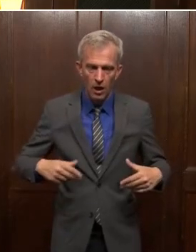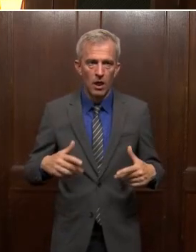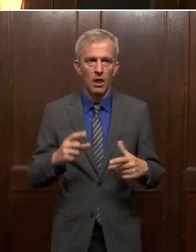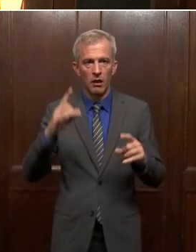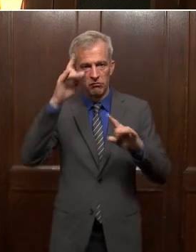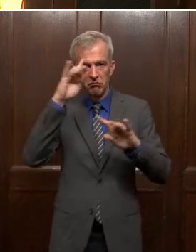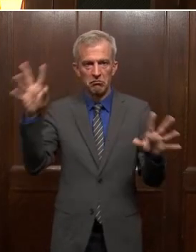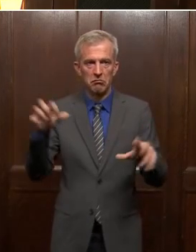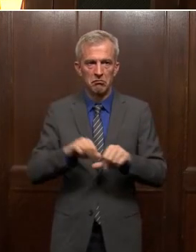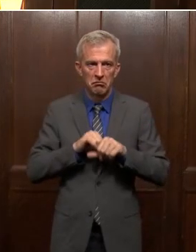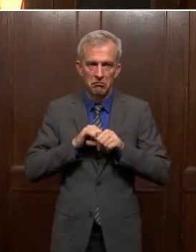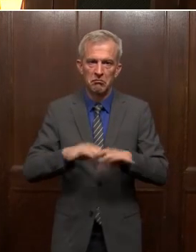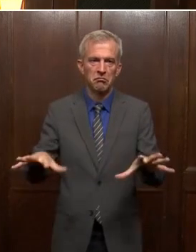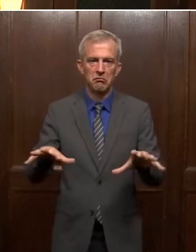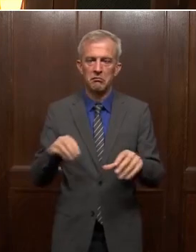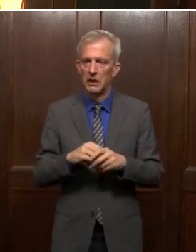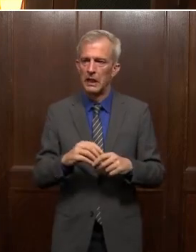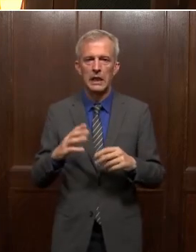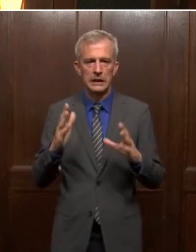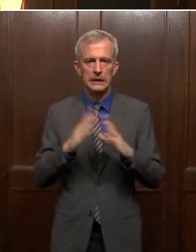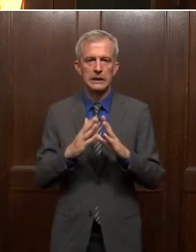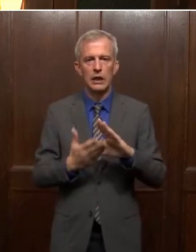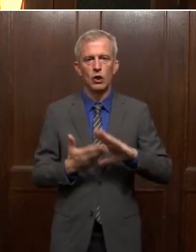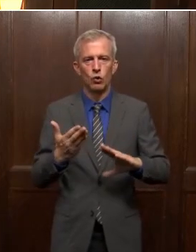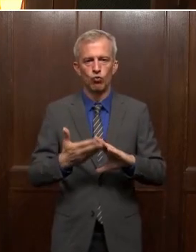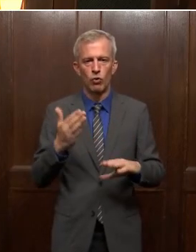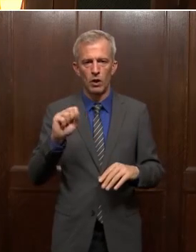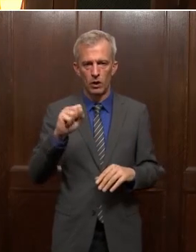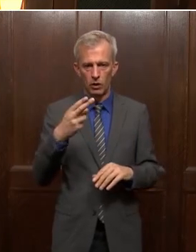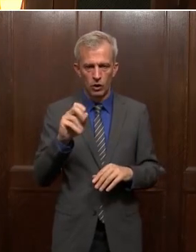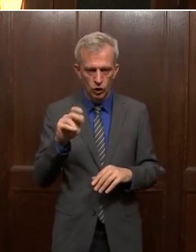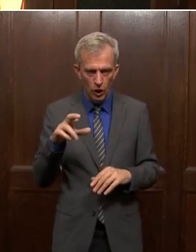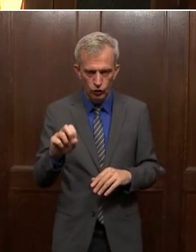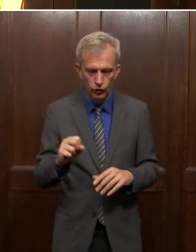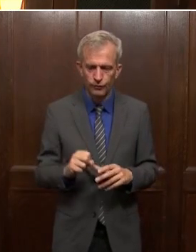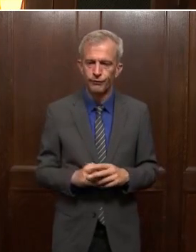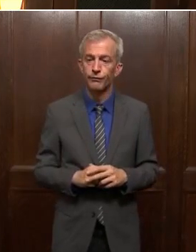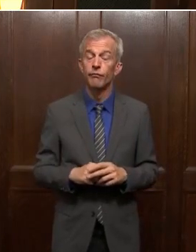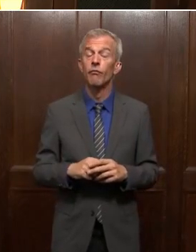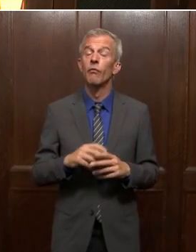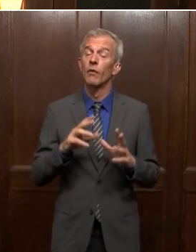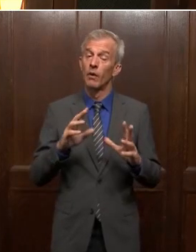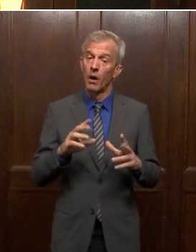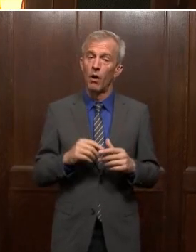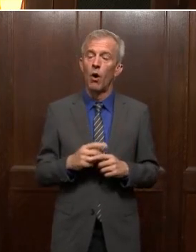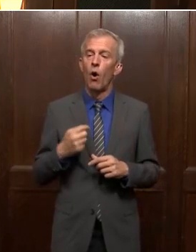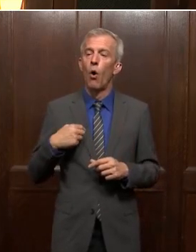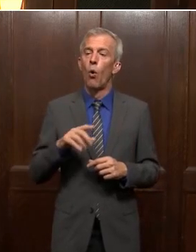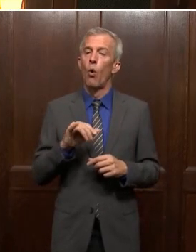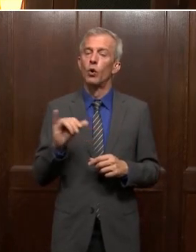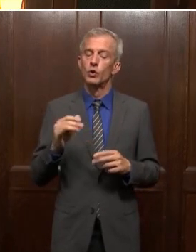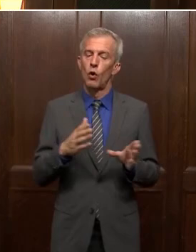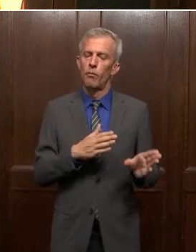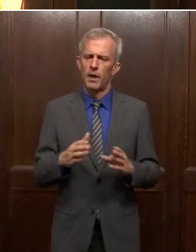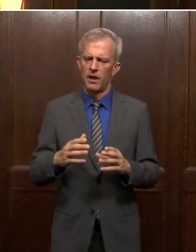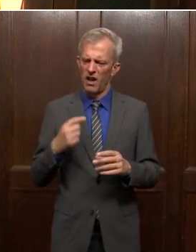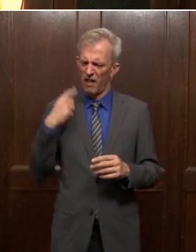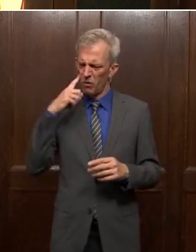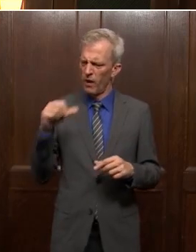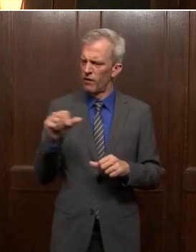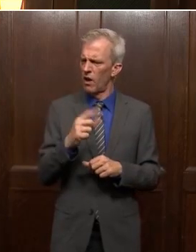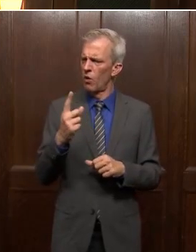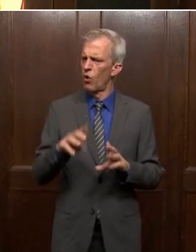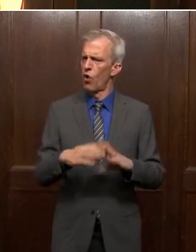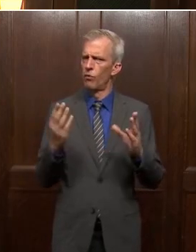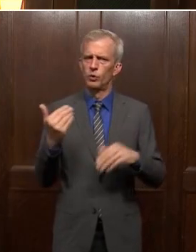run shelters. That said too, we do plan on expanding more. We have another one, I think, opening tonight